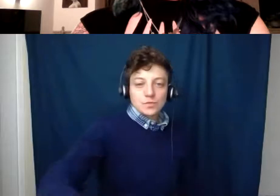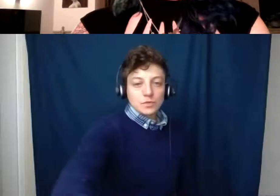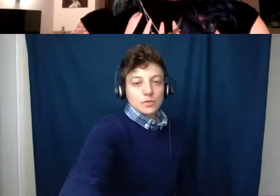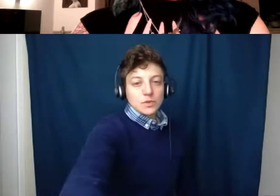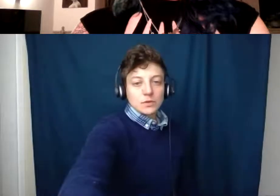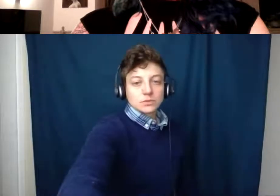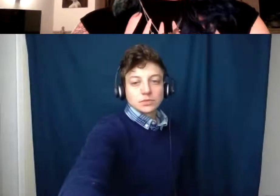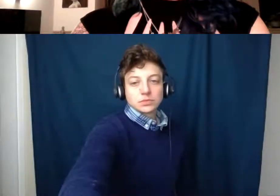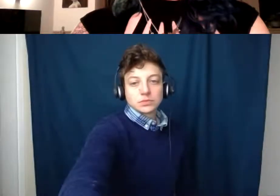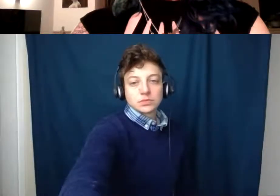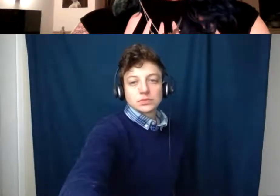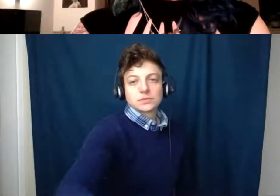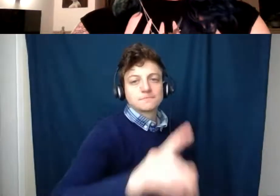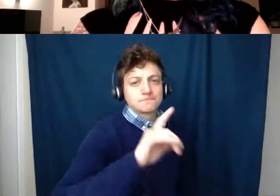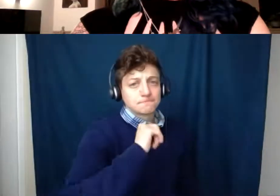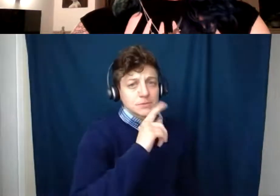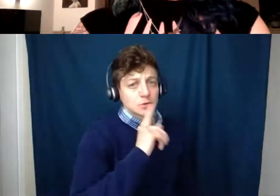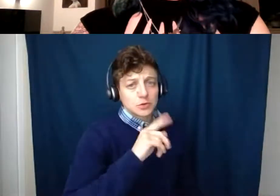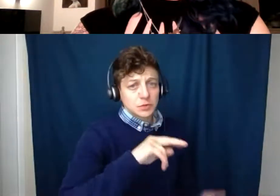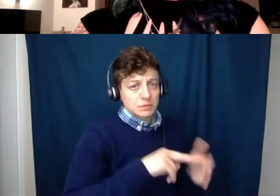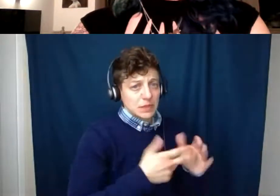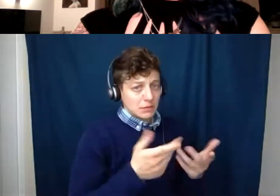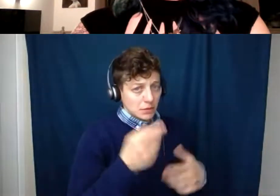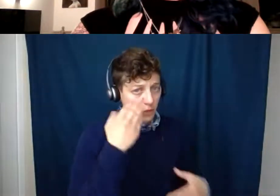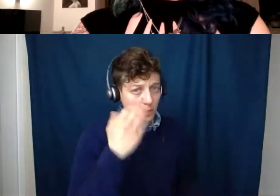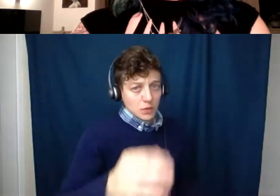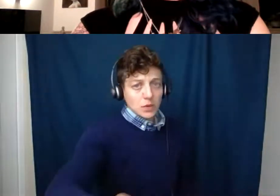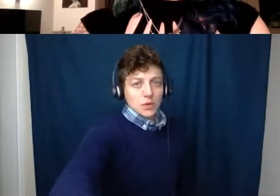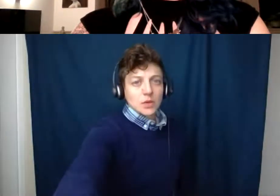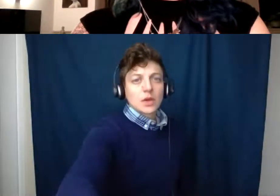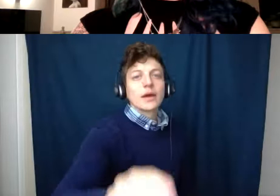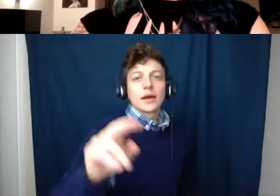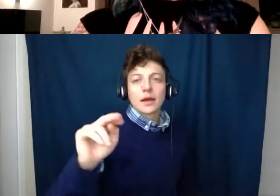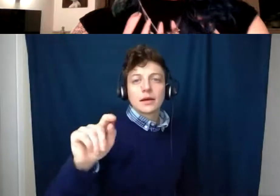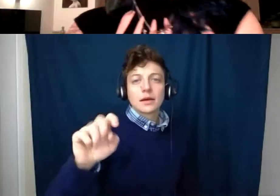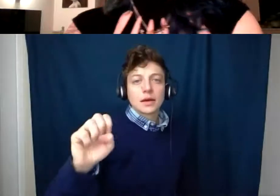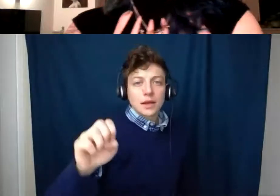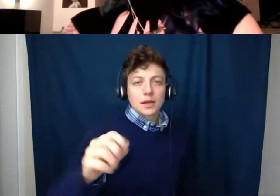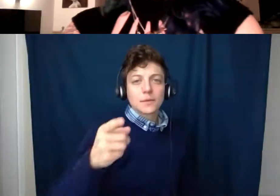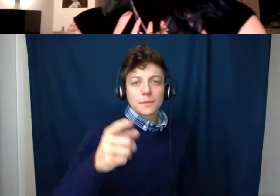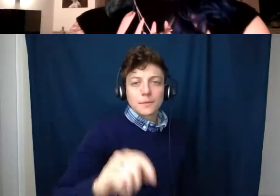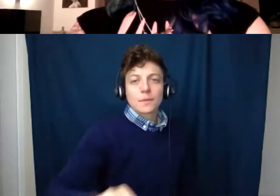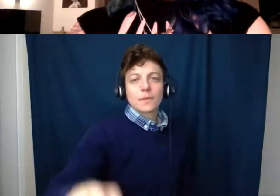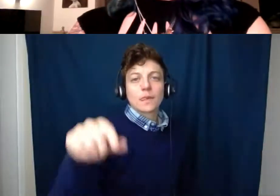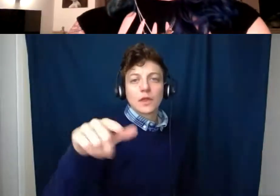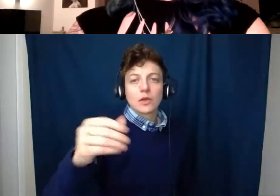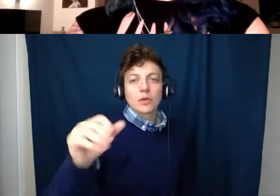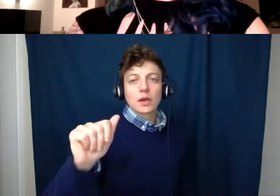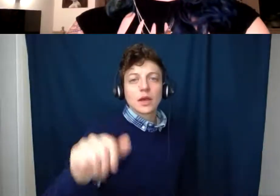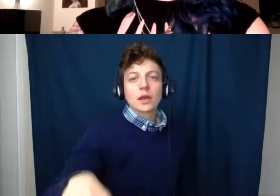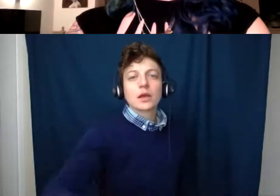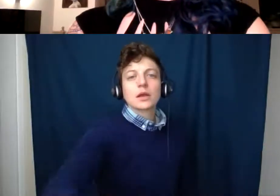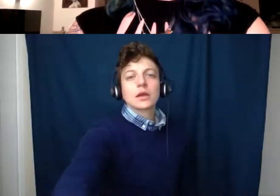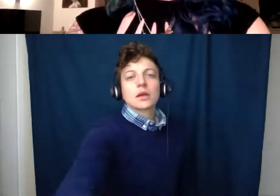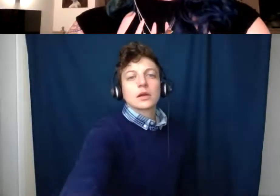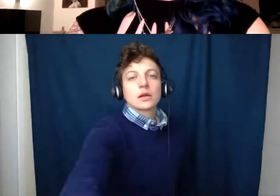don't know what it means, but maybe you do, is also from Nate. How do you counter pushback from users over issues of biopolitics?